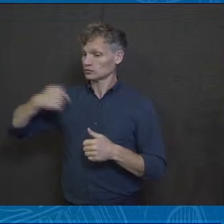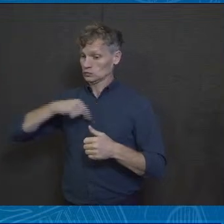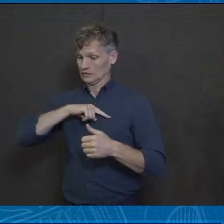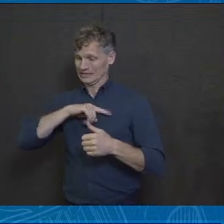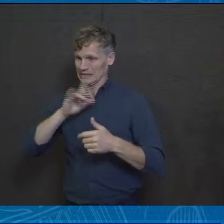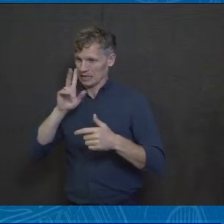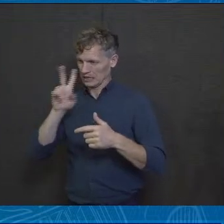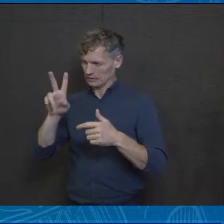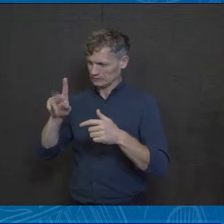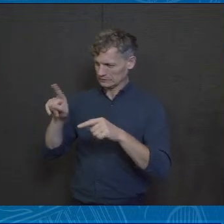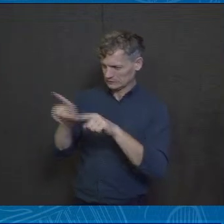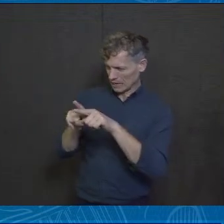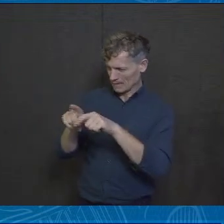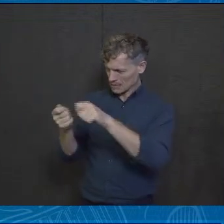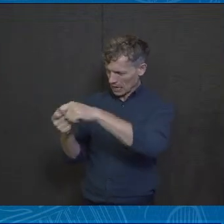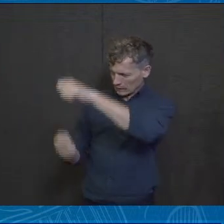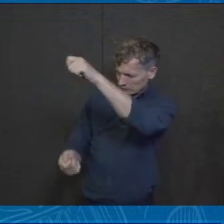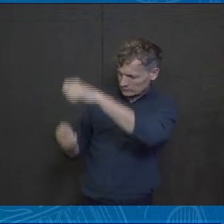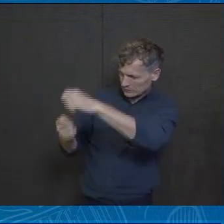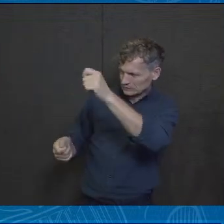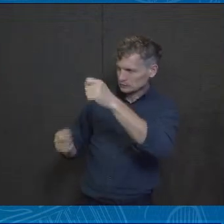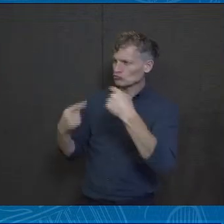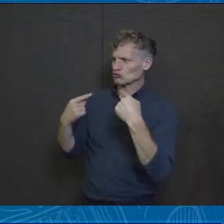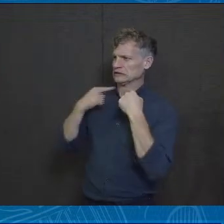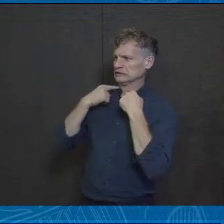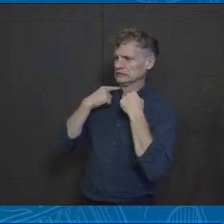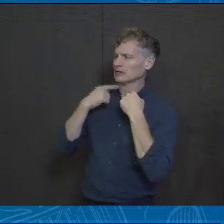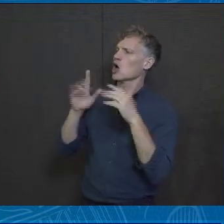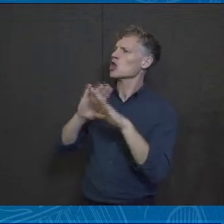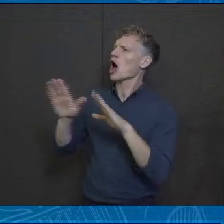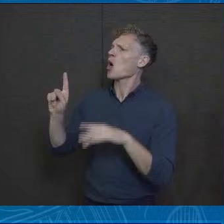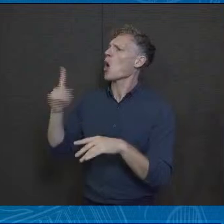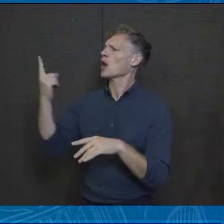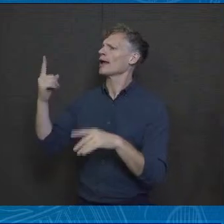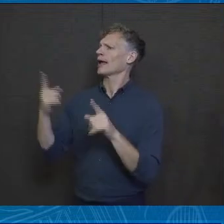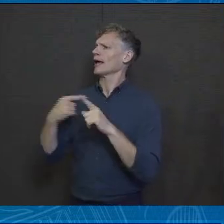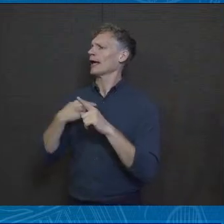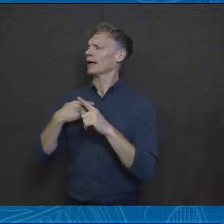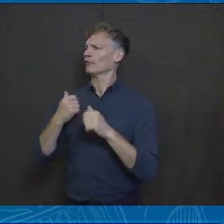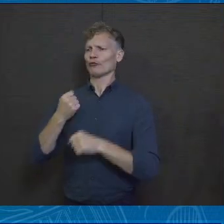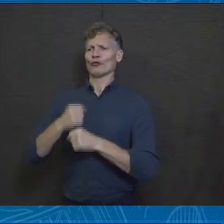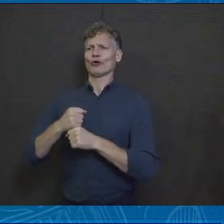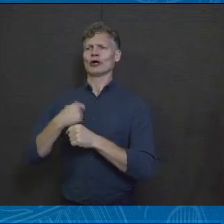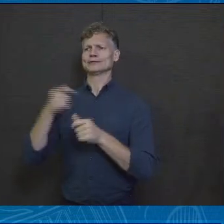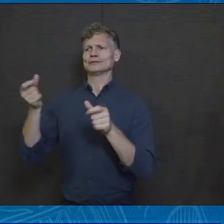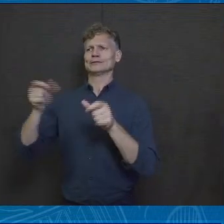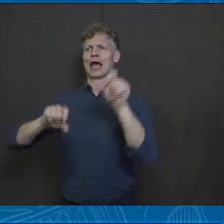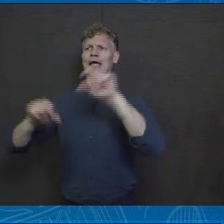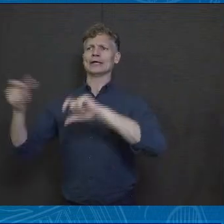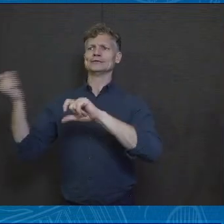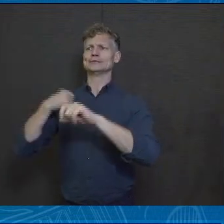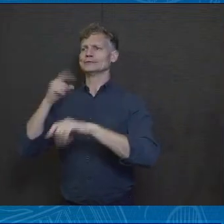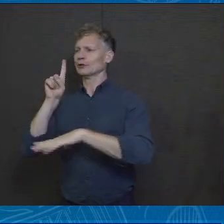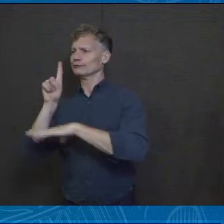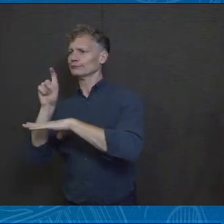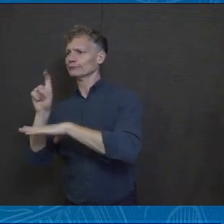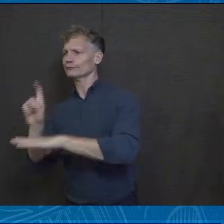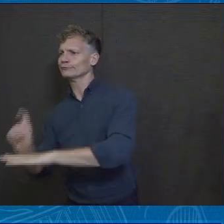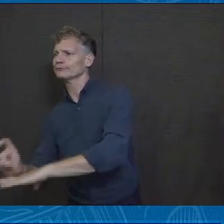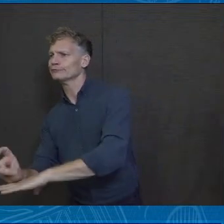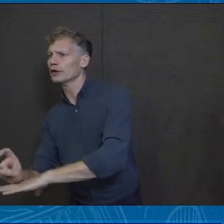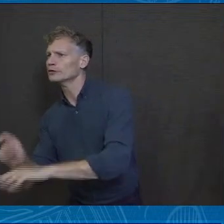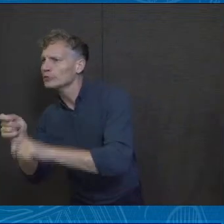it's not only like the scientist going to the ground and doing the assessment or sitting in the table and doing the assessment. So we work together with